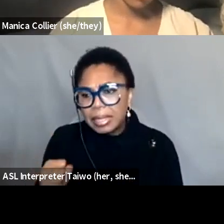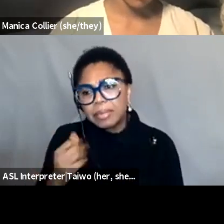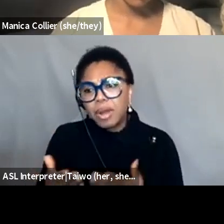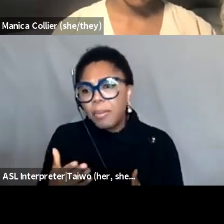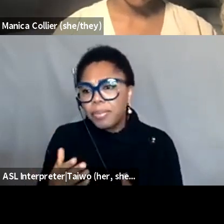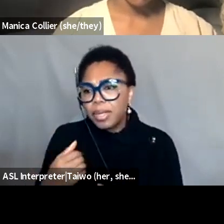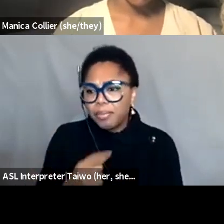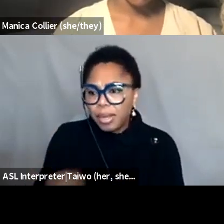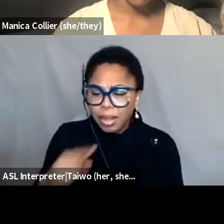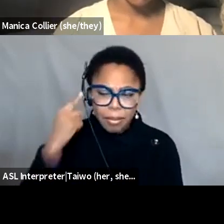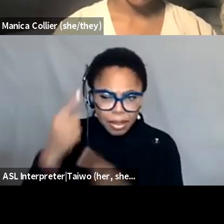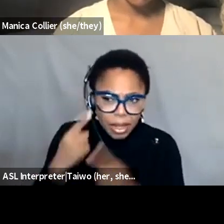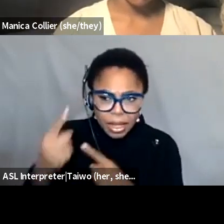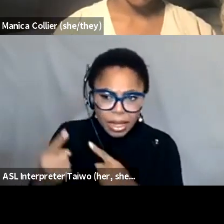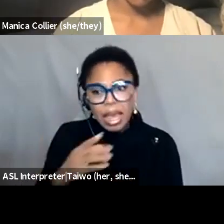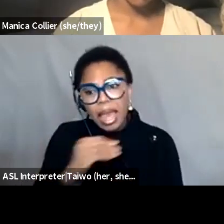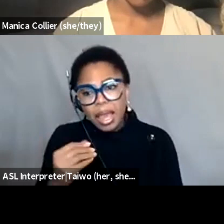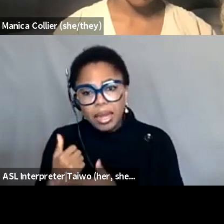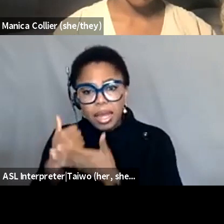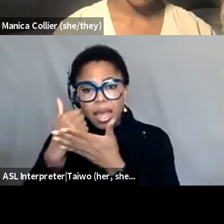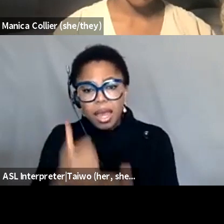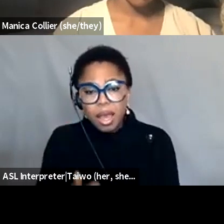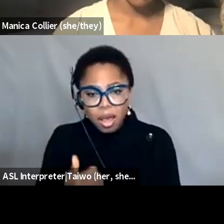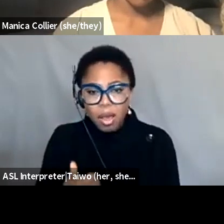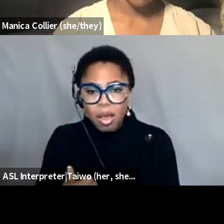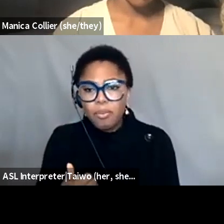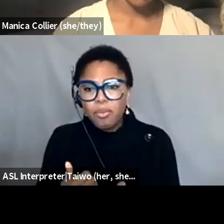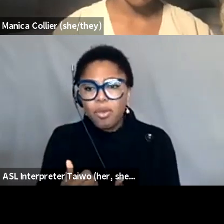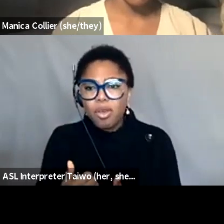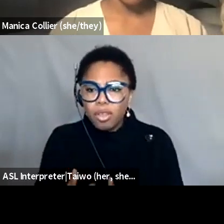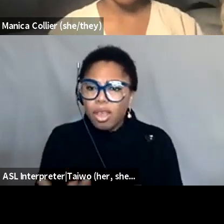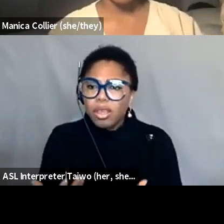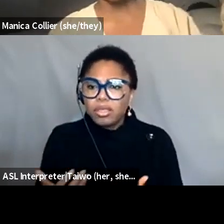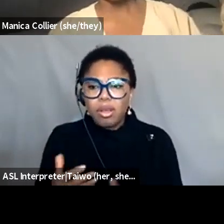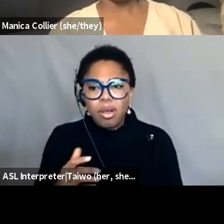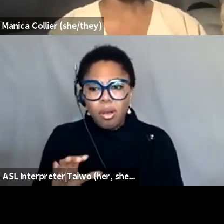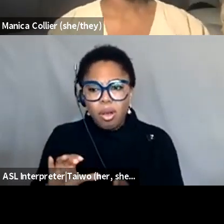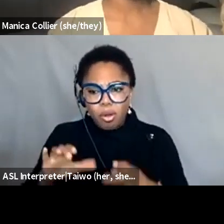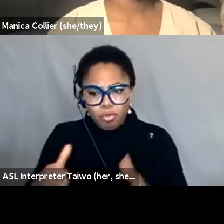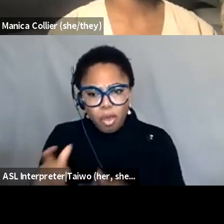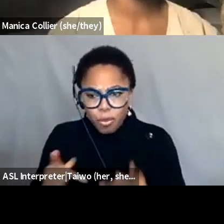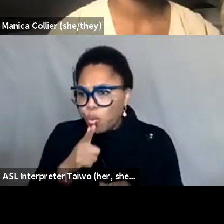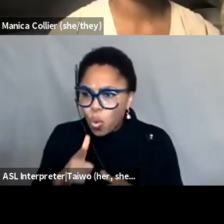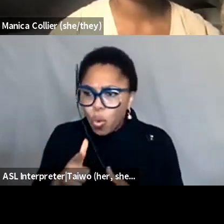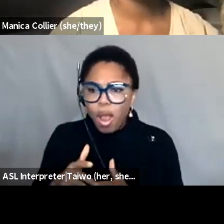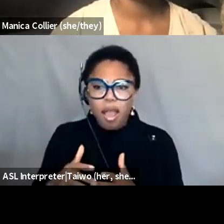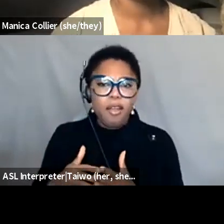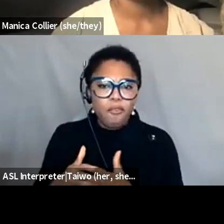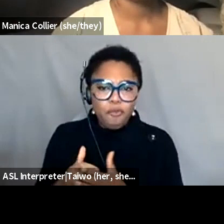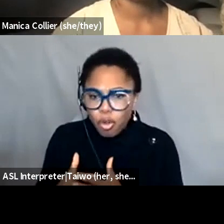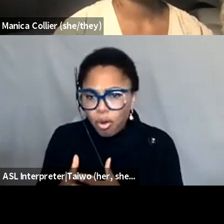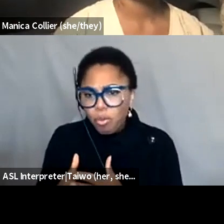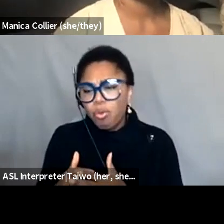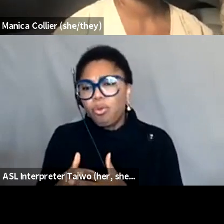it, and to help, you know, vulnerable populations as well, helping people who are